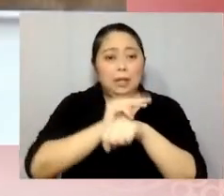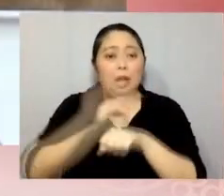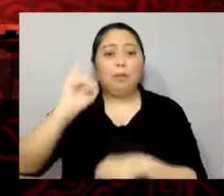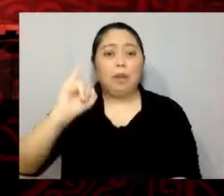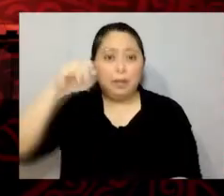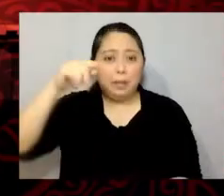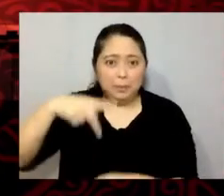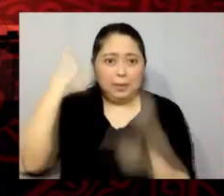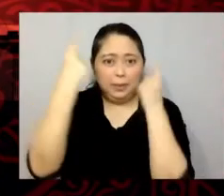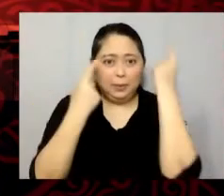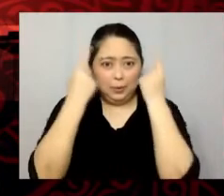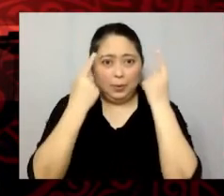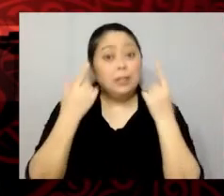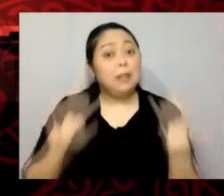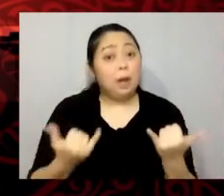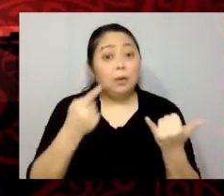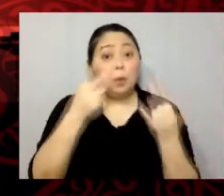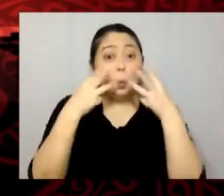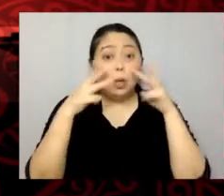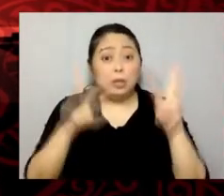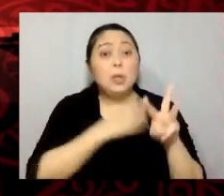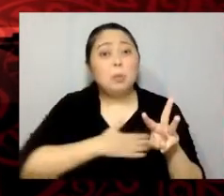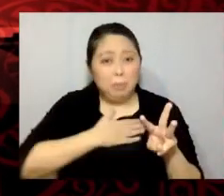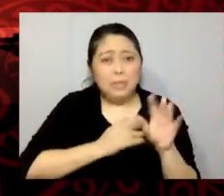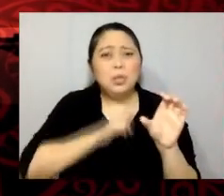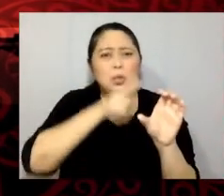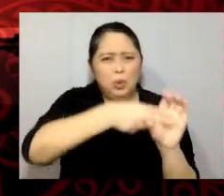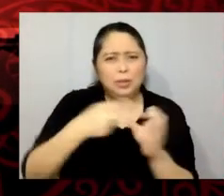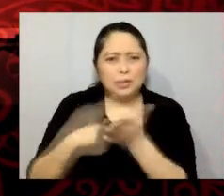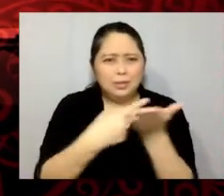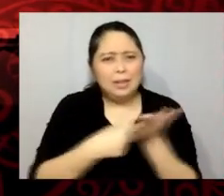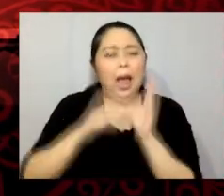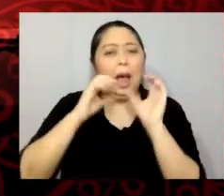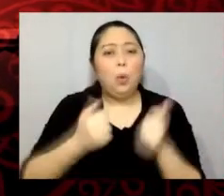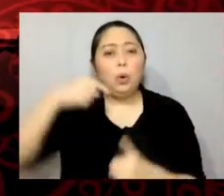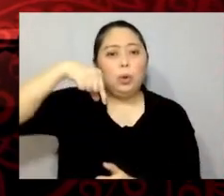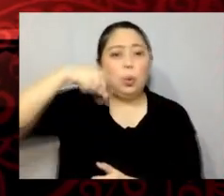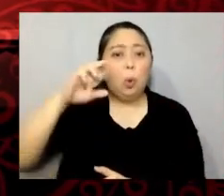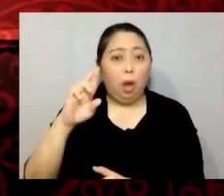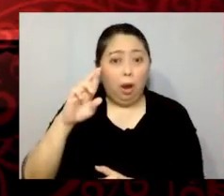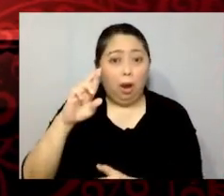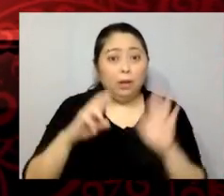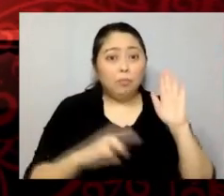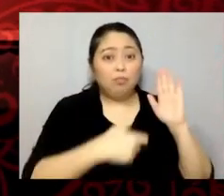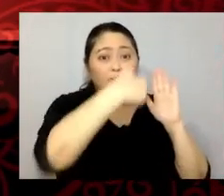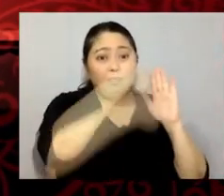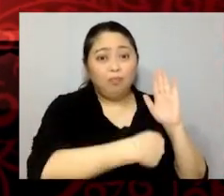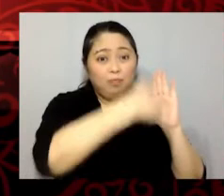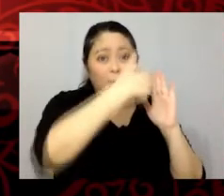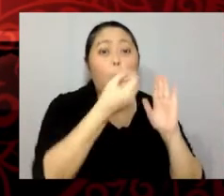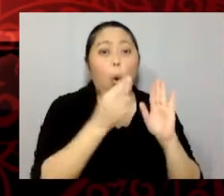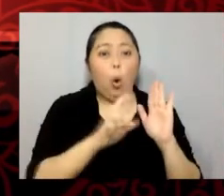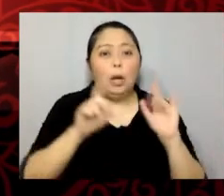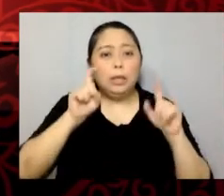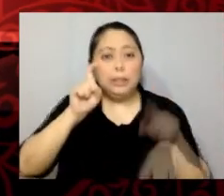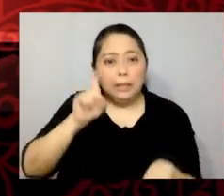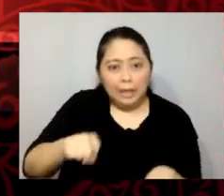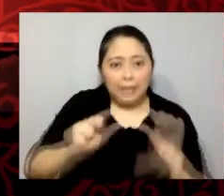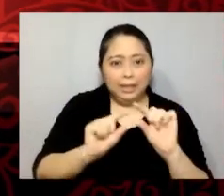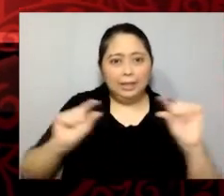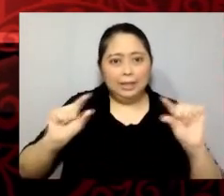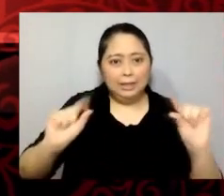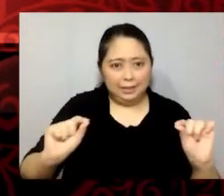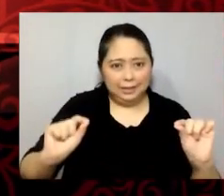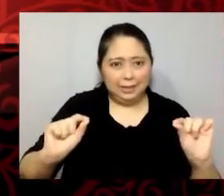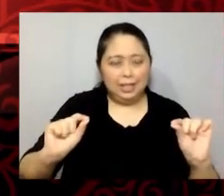thank you for that. Now, to those who are watching us, feel free to join us in this conversation by scanning the QR code you see on your screens